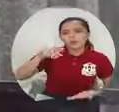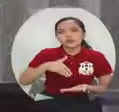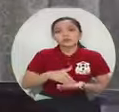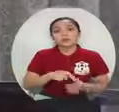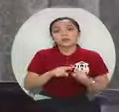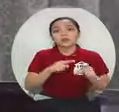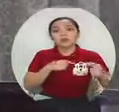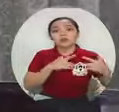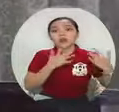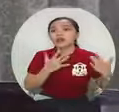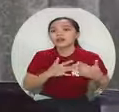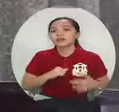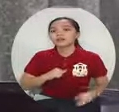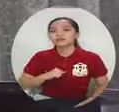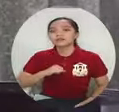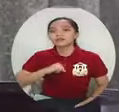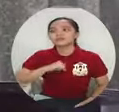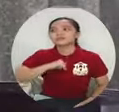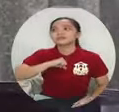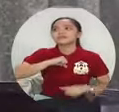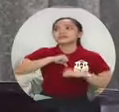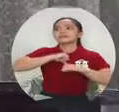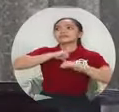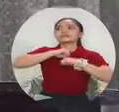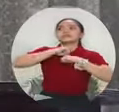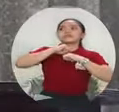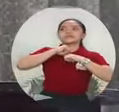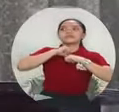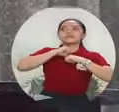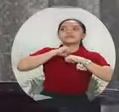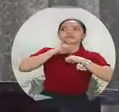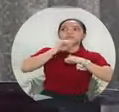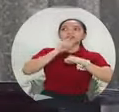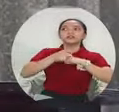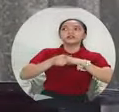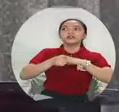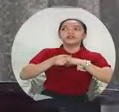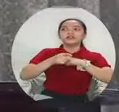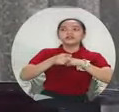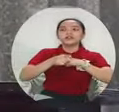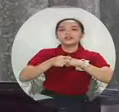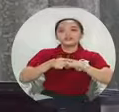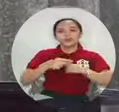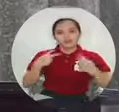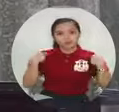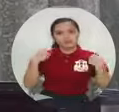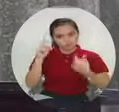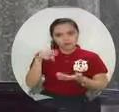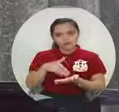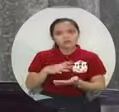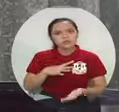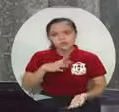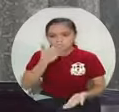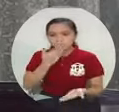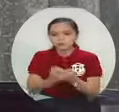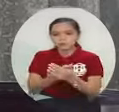him. First fruit giving is holy, and it is an act of our worship to